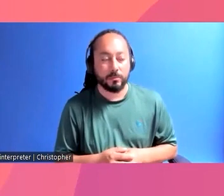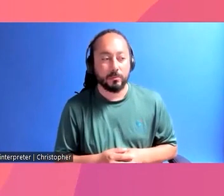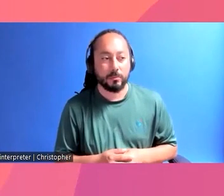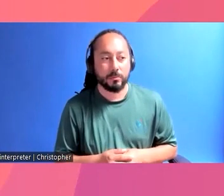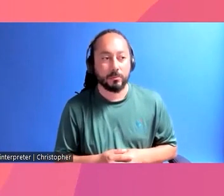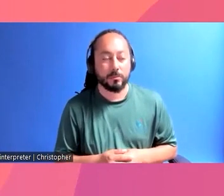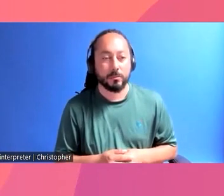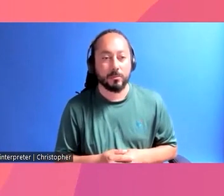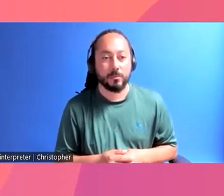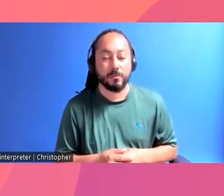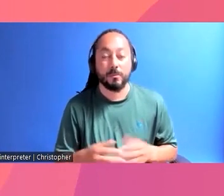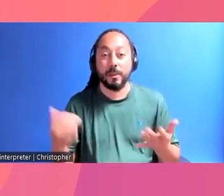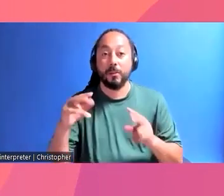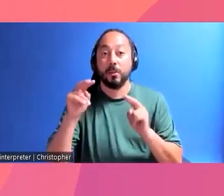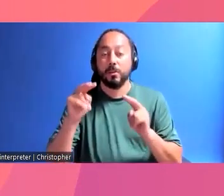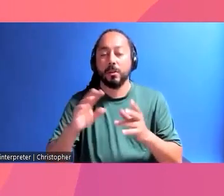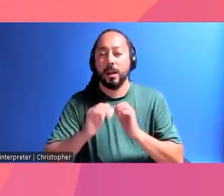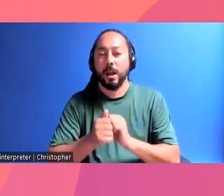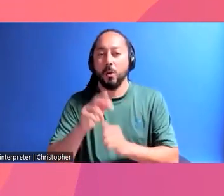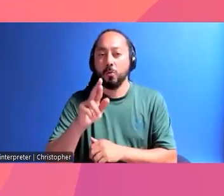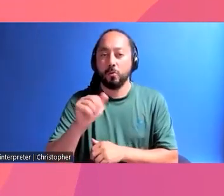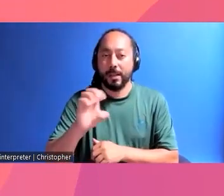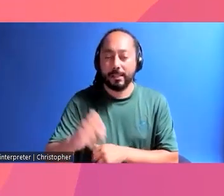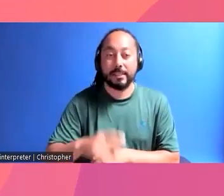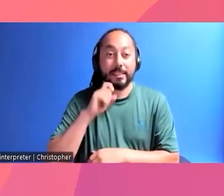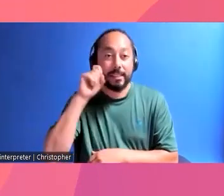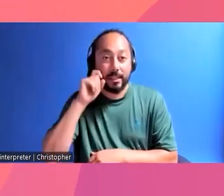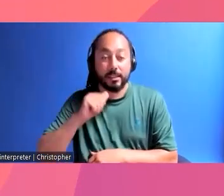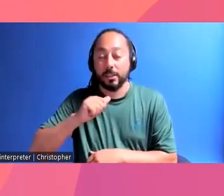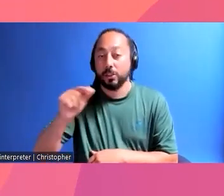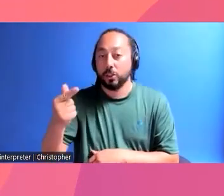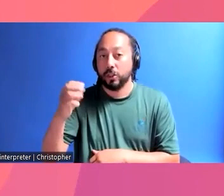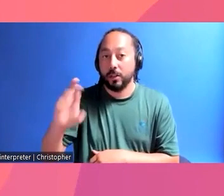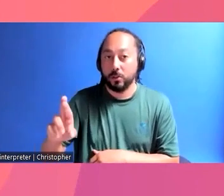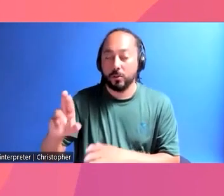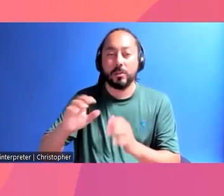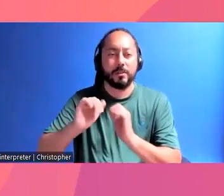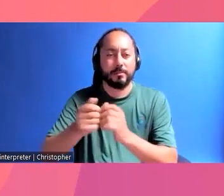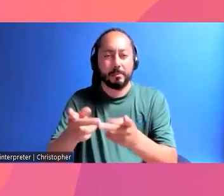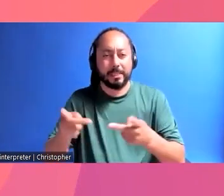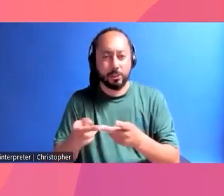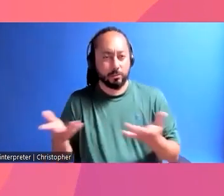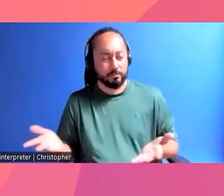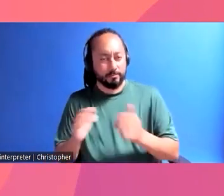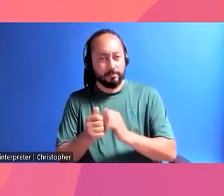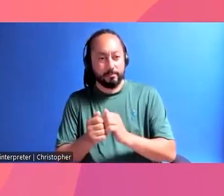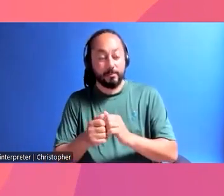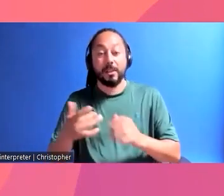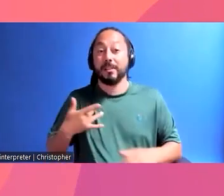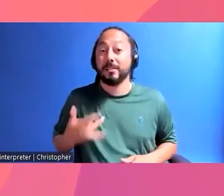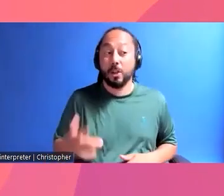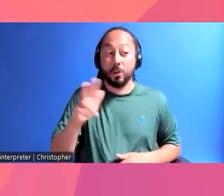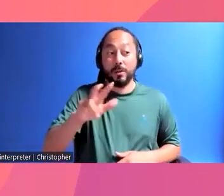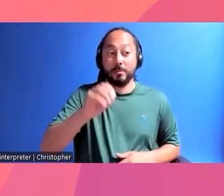When we look at how race, sex, and gender are positioned, 33% of the studies use the terms race